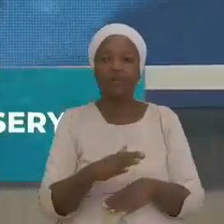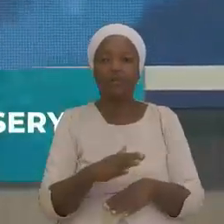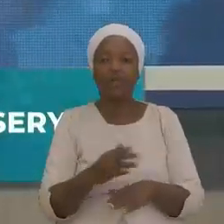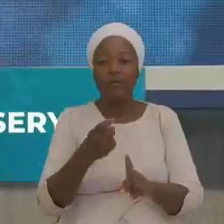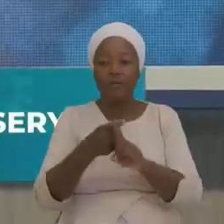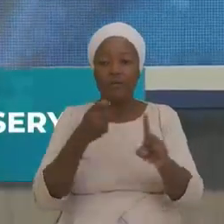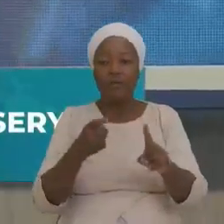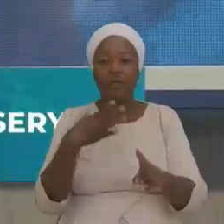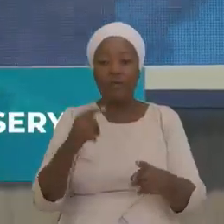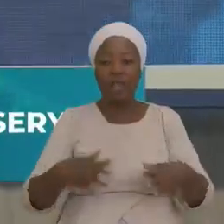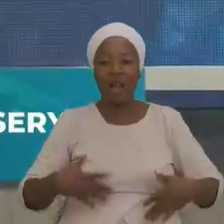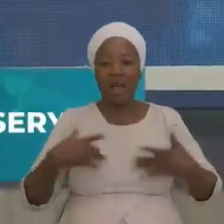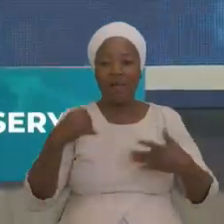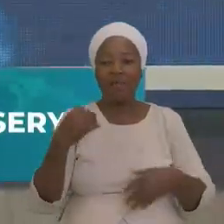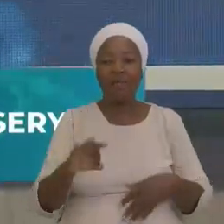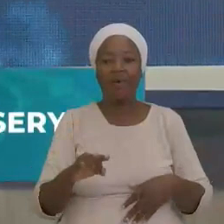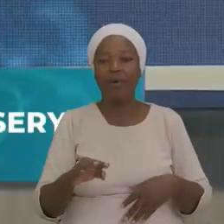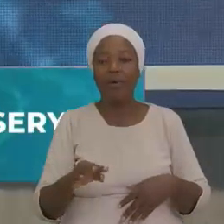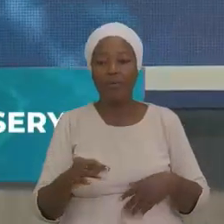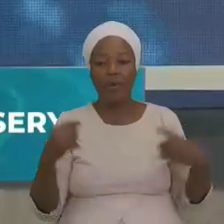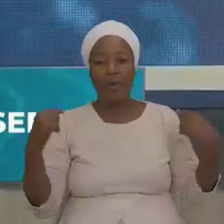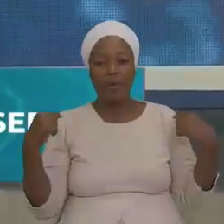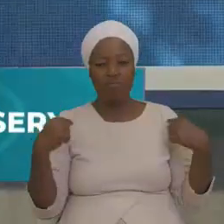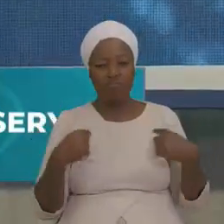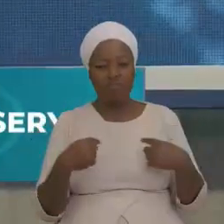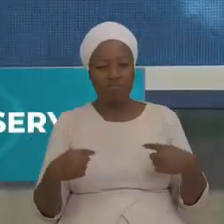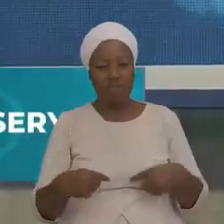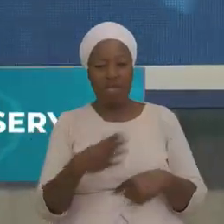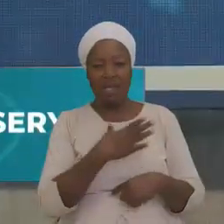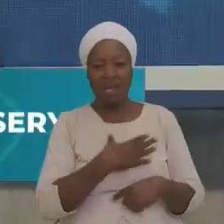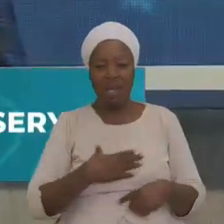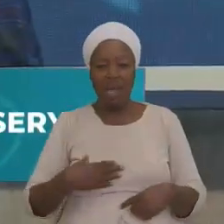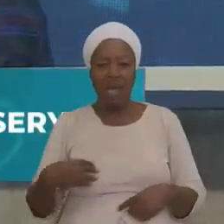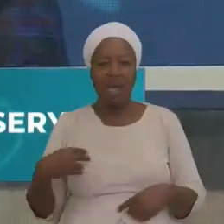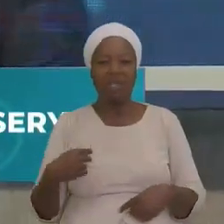from the life of misery and horror.